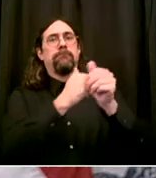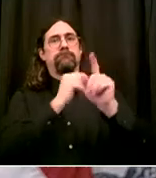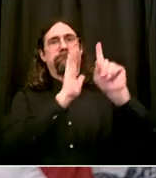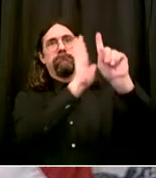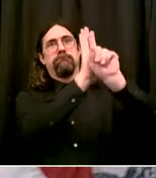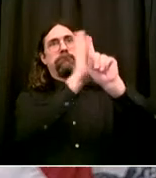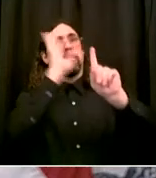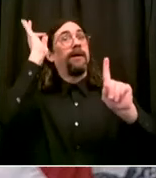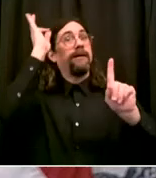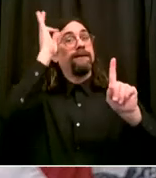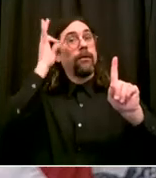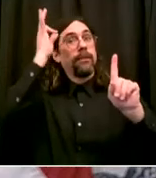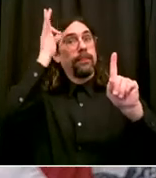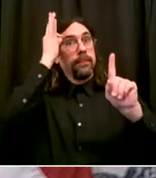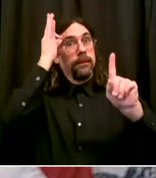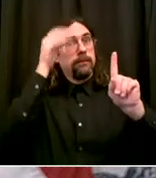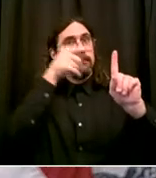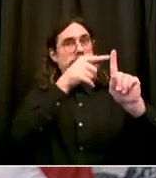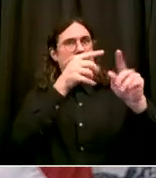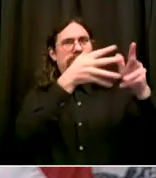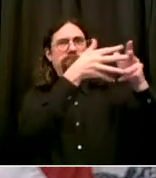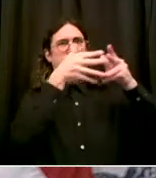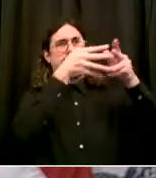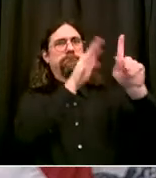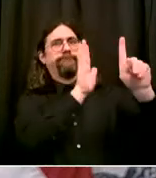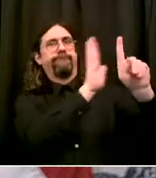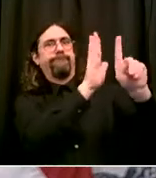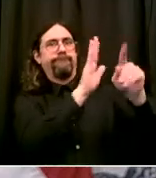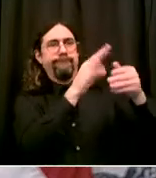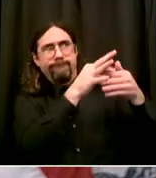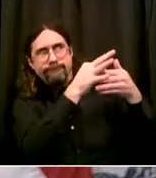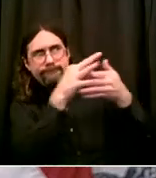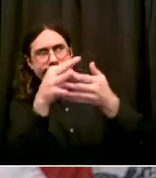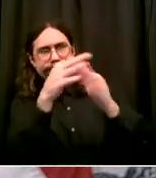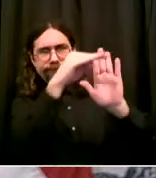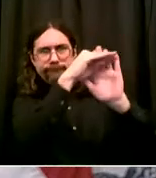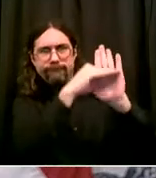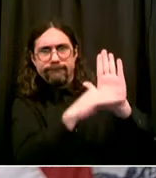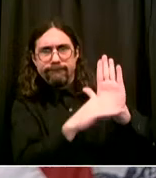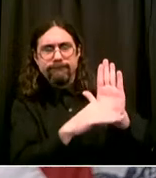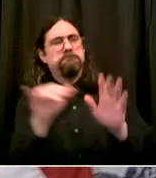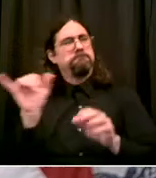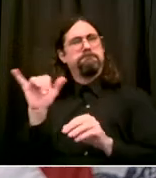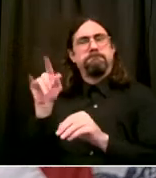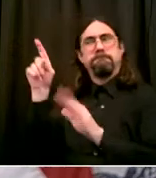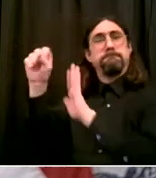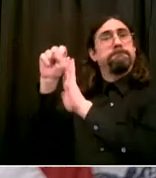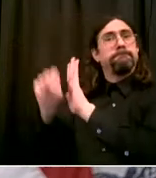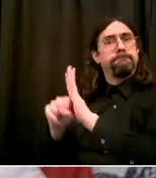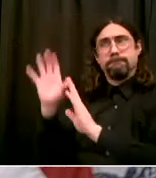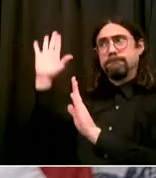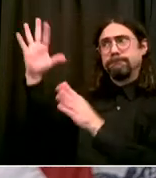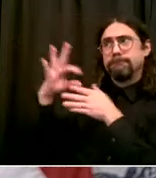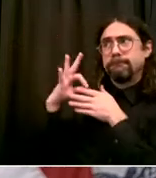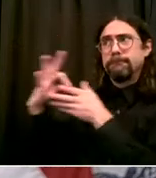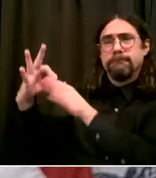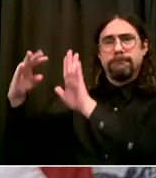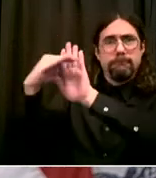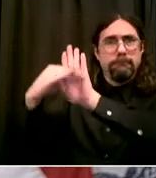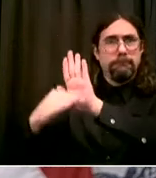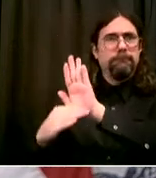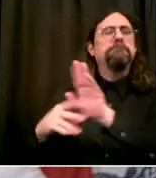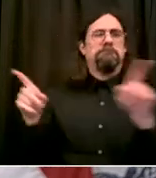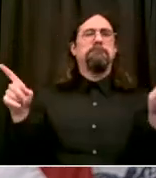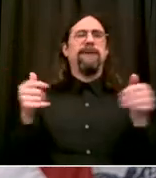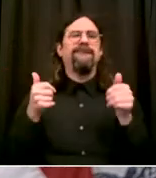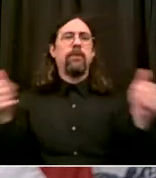about everyday people, like senior citizens, folks with pre-existing conditions, that still, of course, has to happen within the state guidelines. But